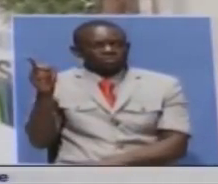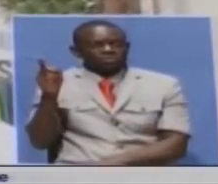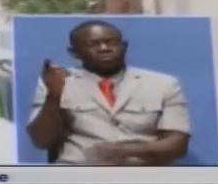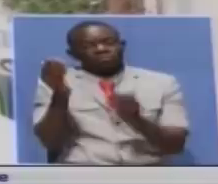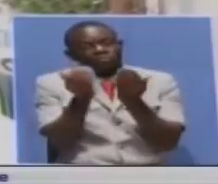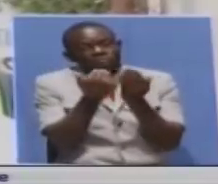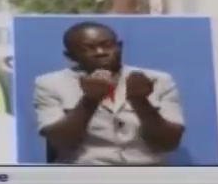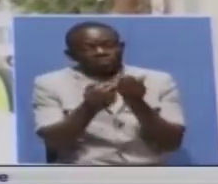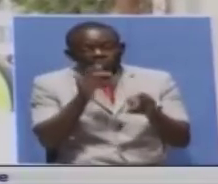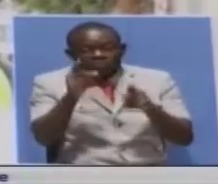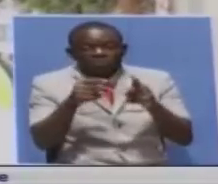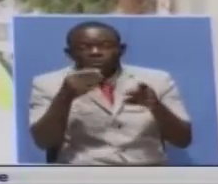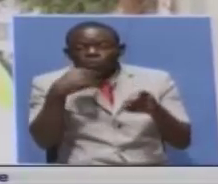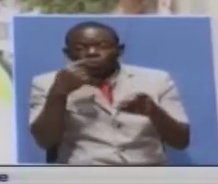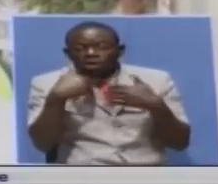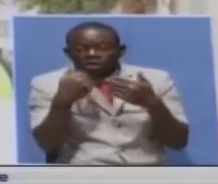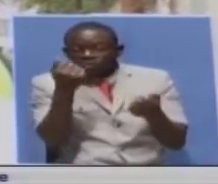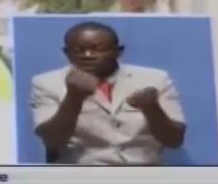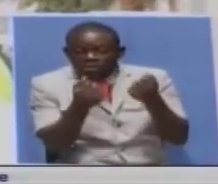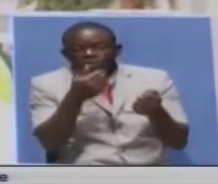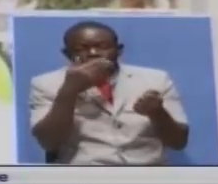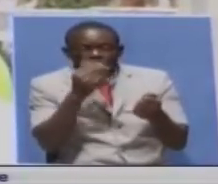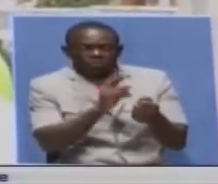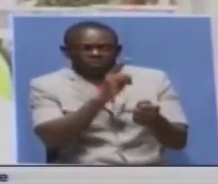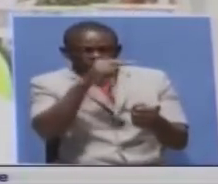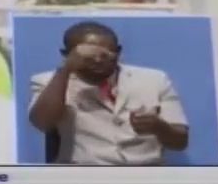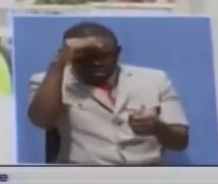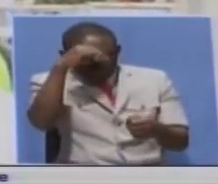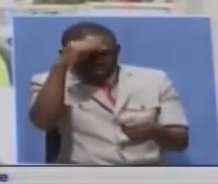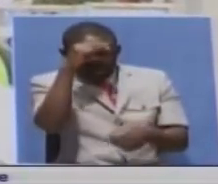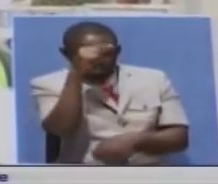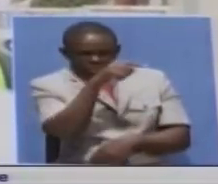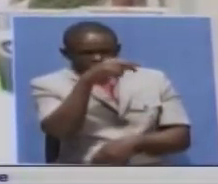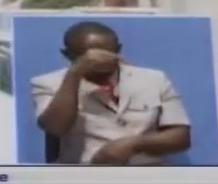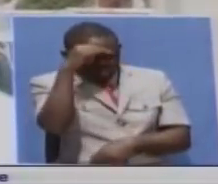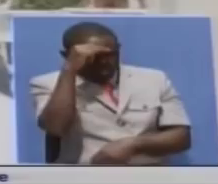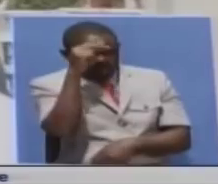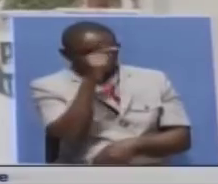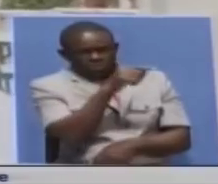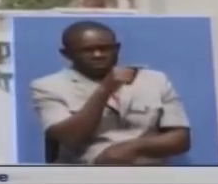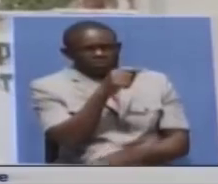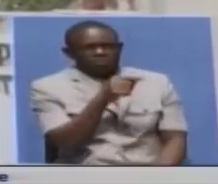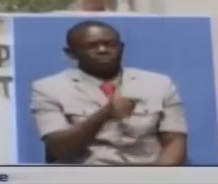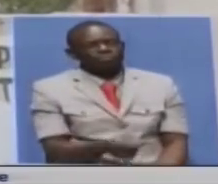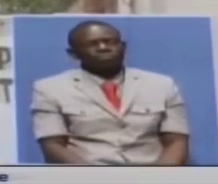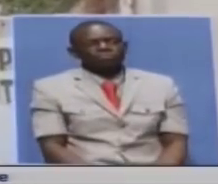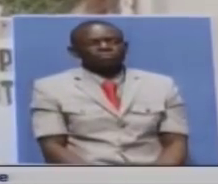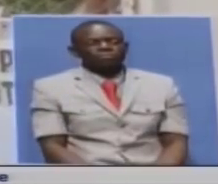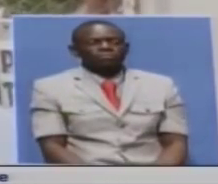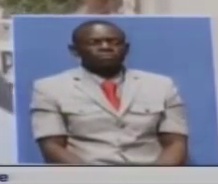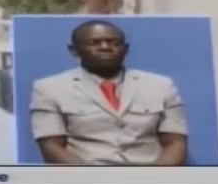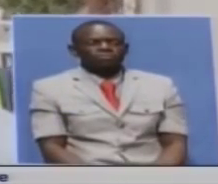to Nduma border post, which is currently under construction, is affecting movement of freight. We have got a